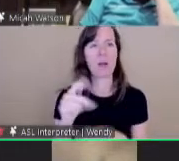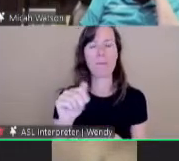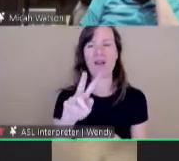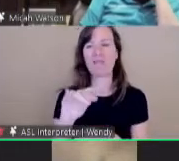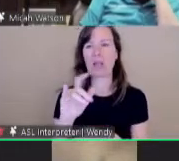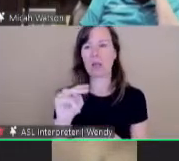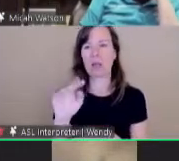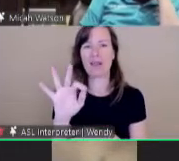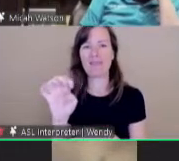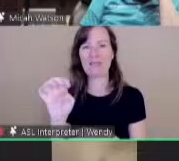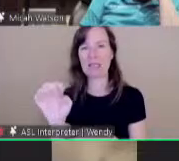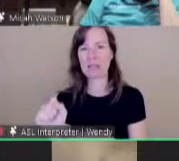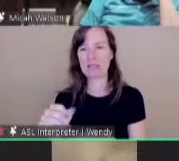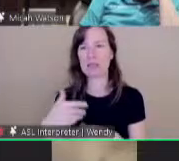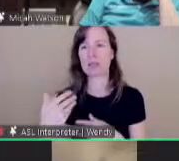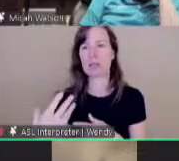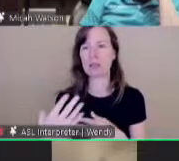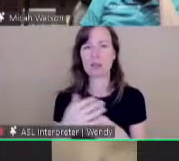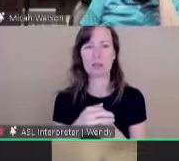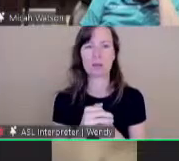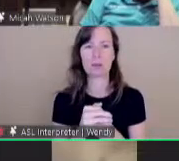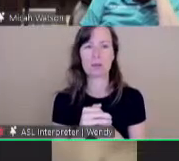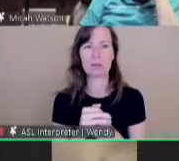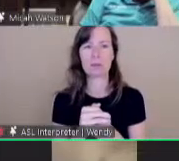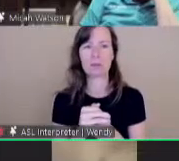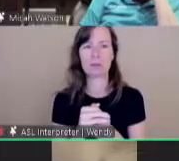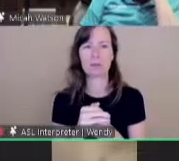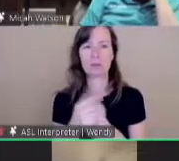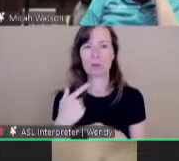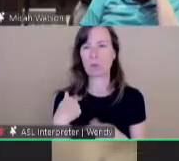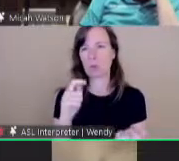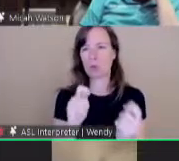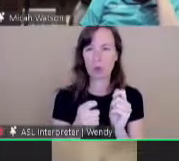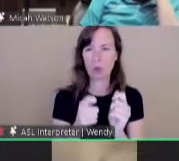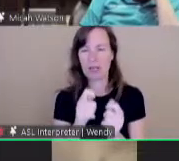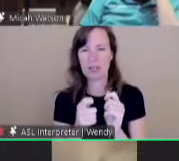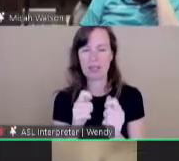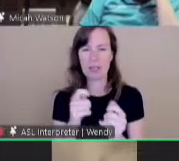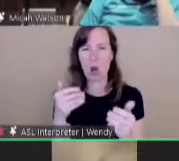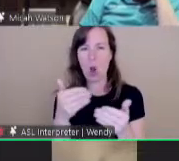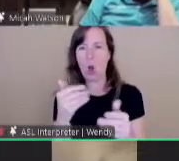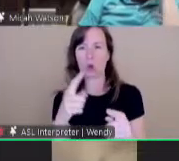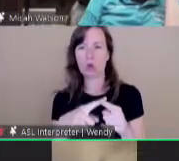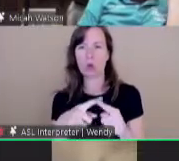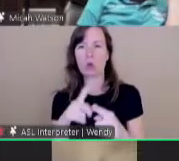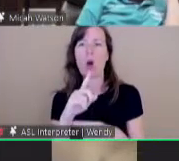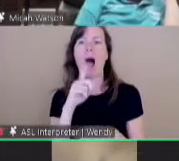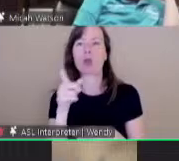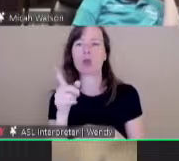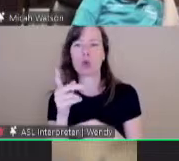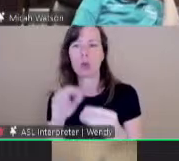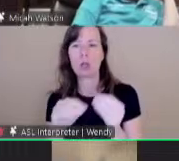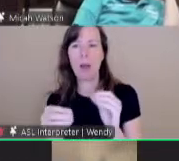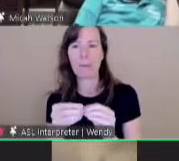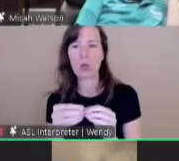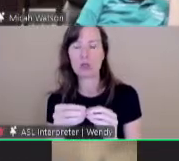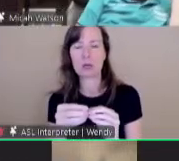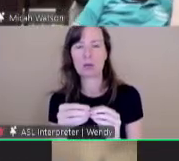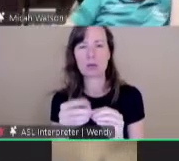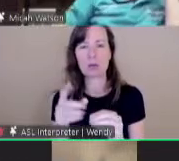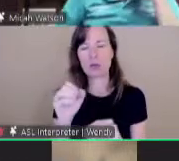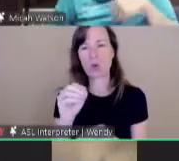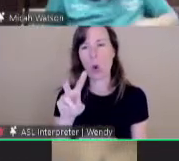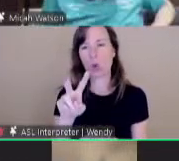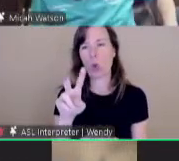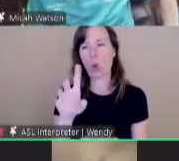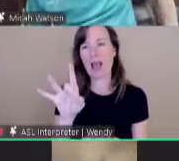fees. These have been adjusted to be closer to actuals for the last couple years. So we're at $2,800